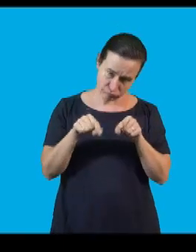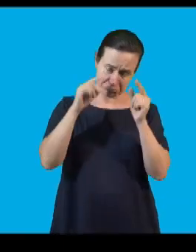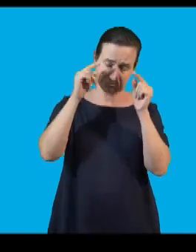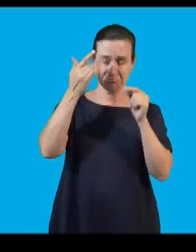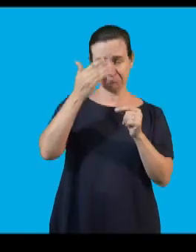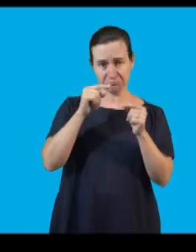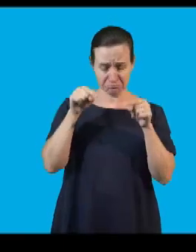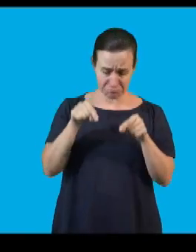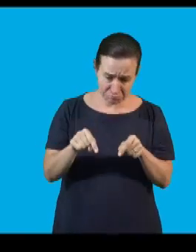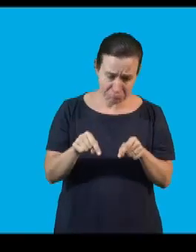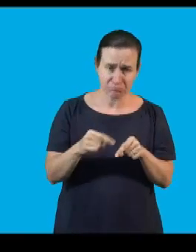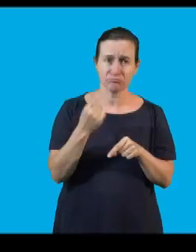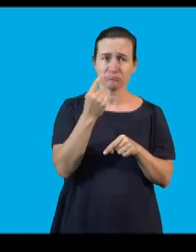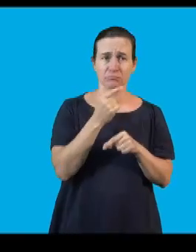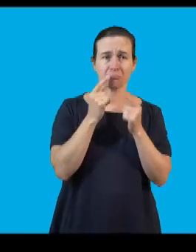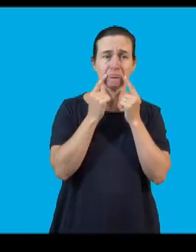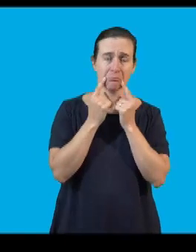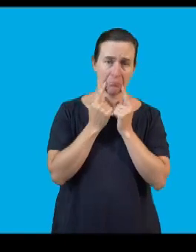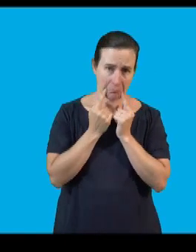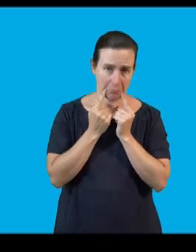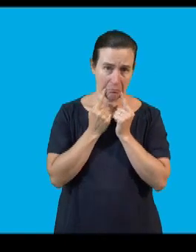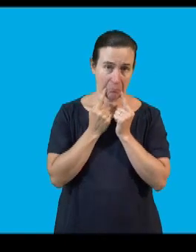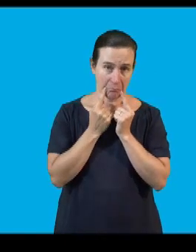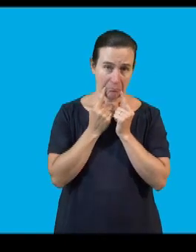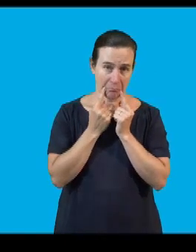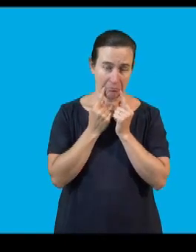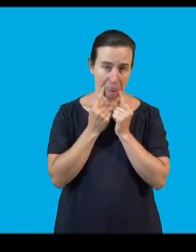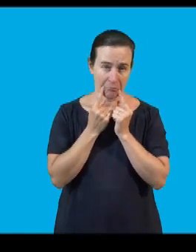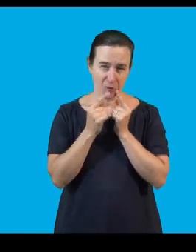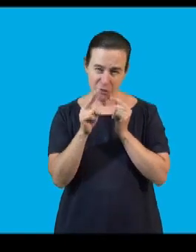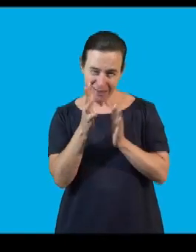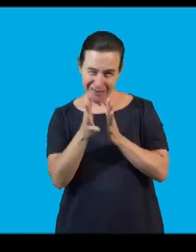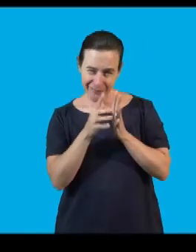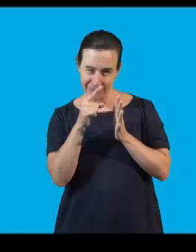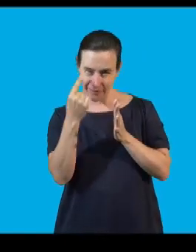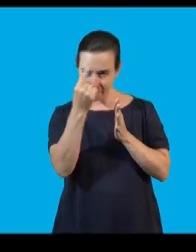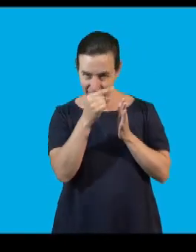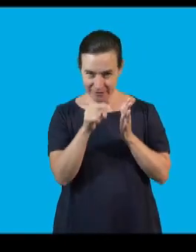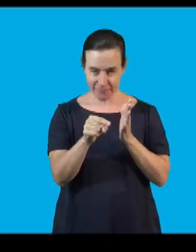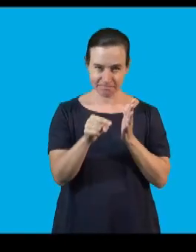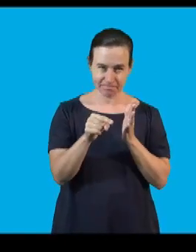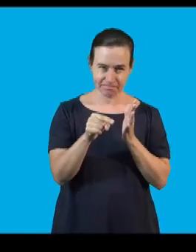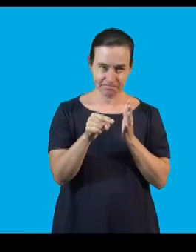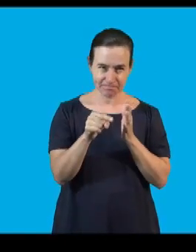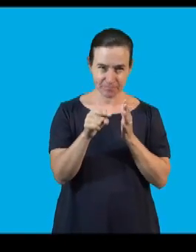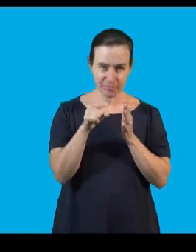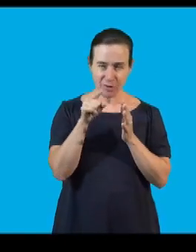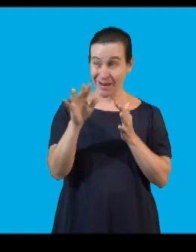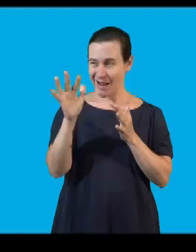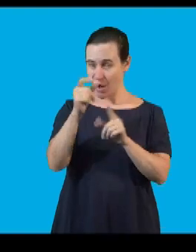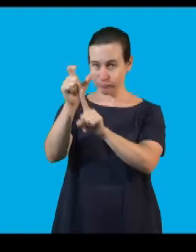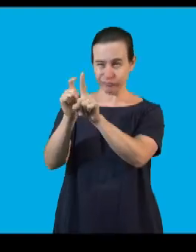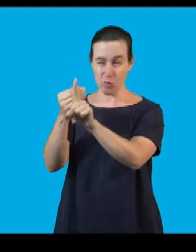it's downcast eyes, and his mouth is drooping and it's turned down. So if you look at the very specific way in which